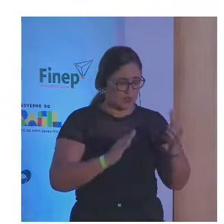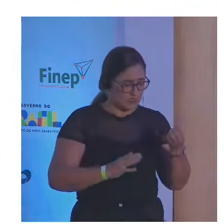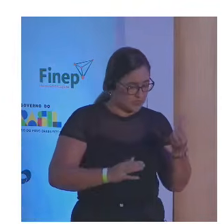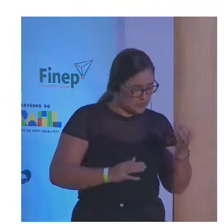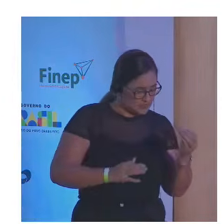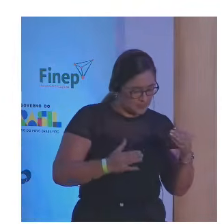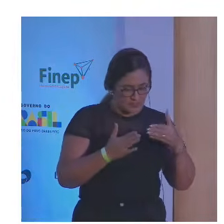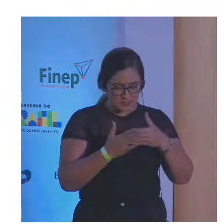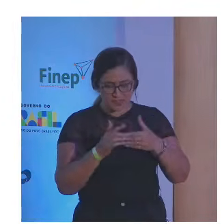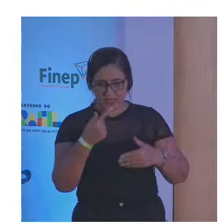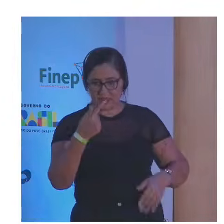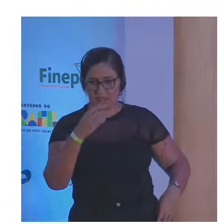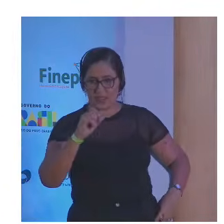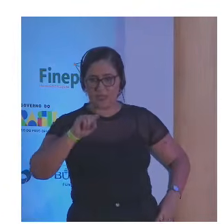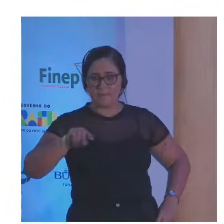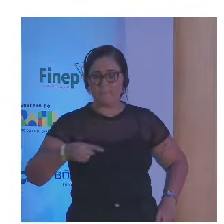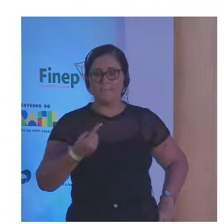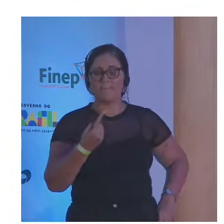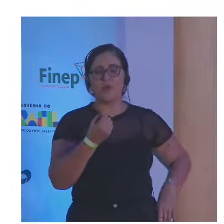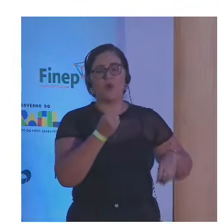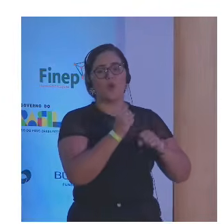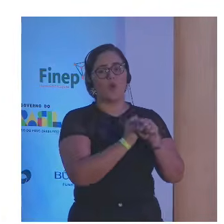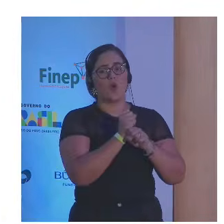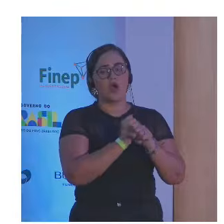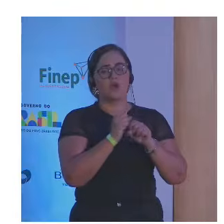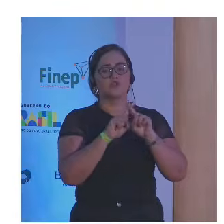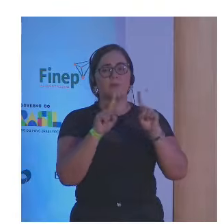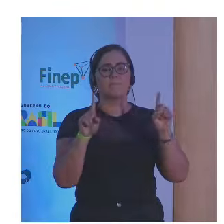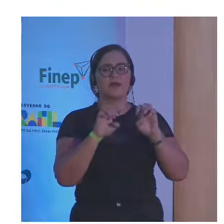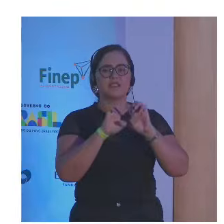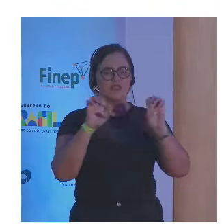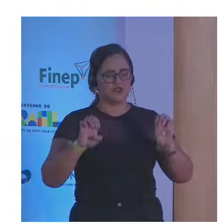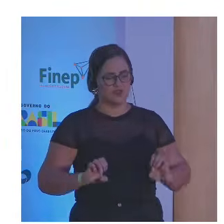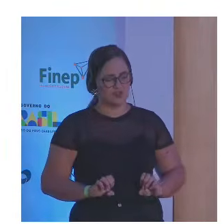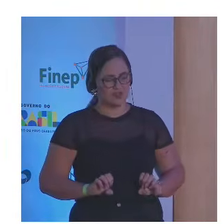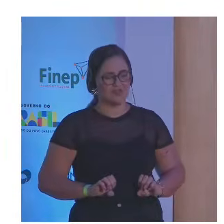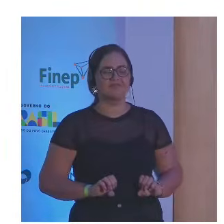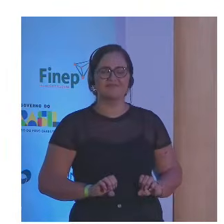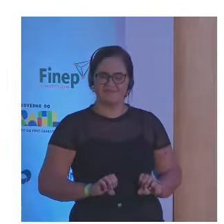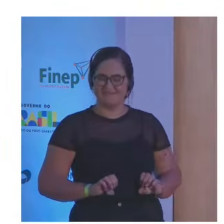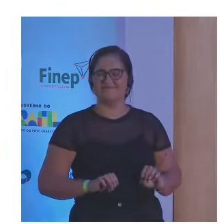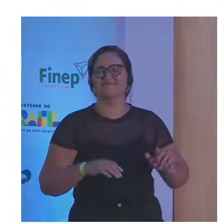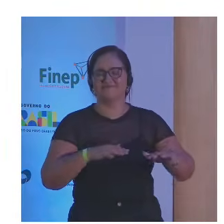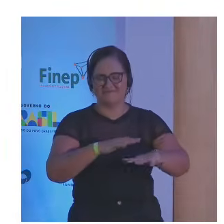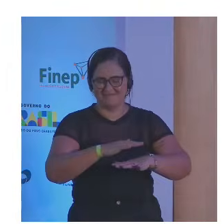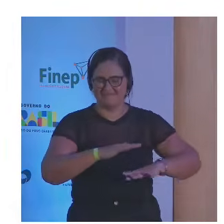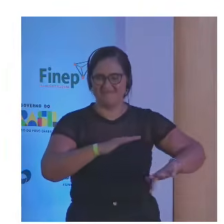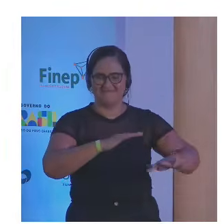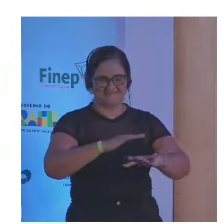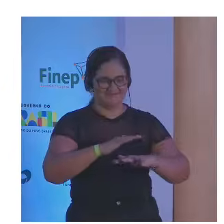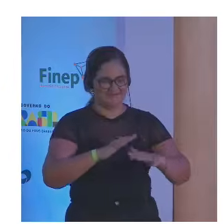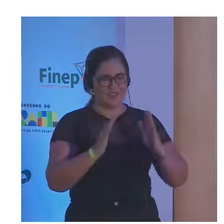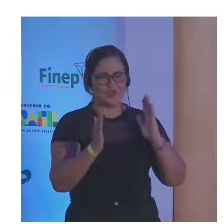the underlying skeletal structure has an age of many, many millions of years.